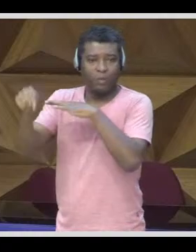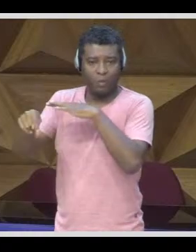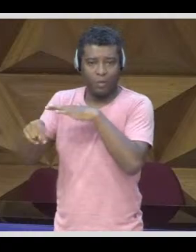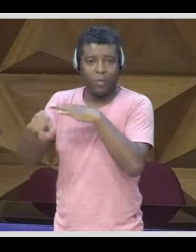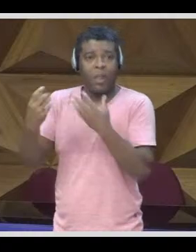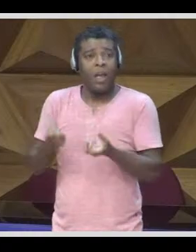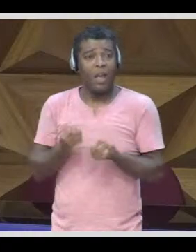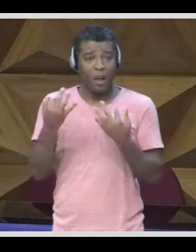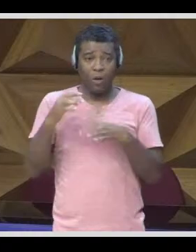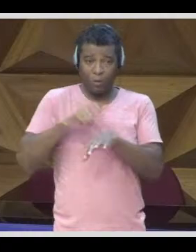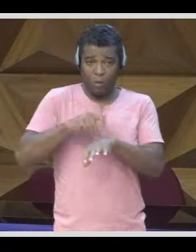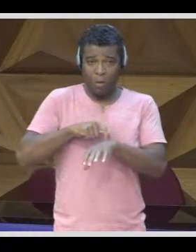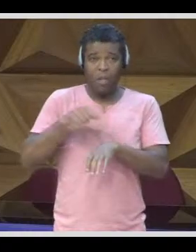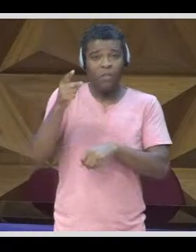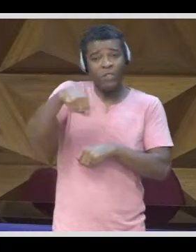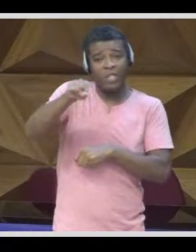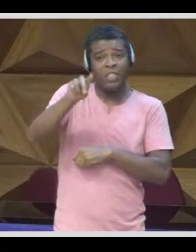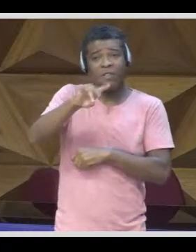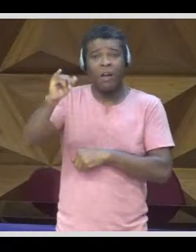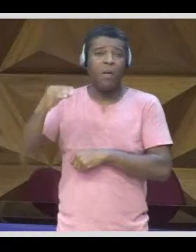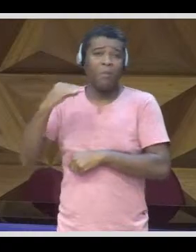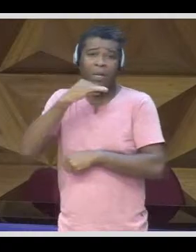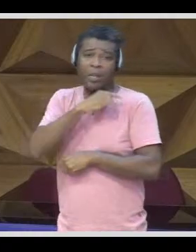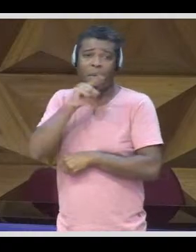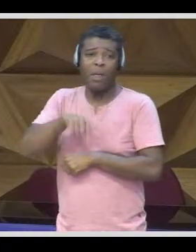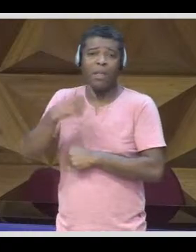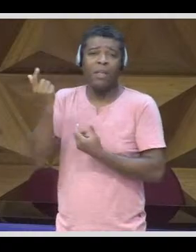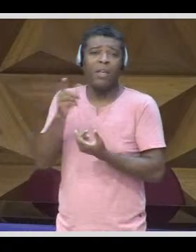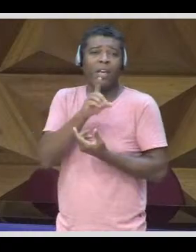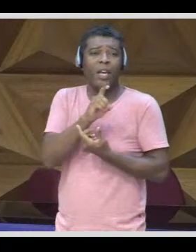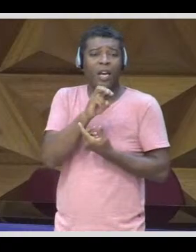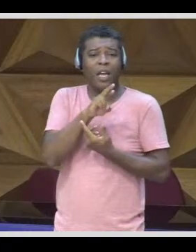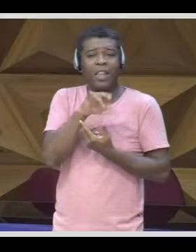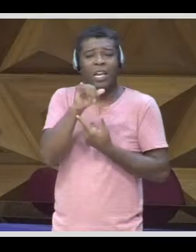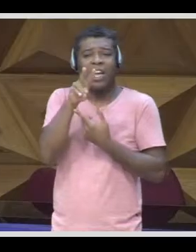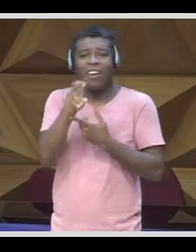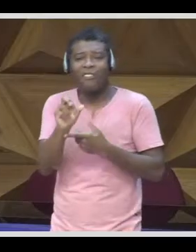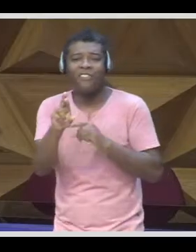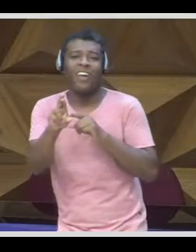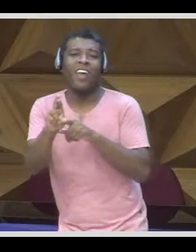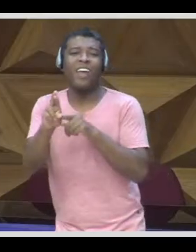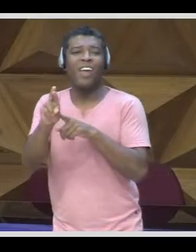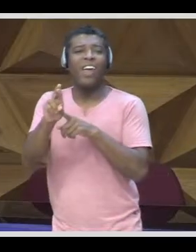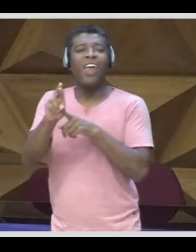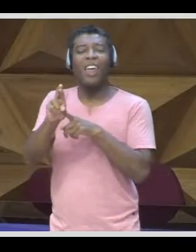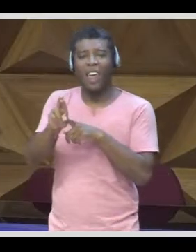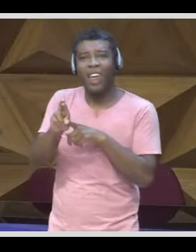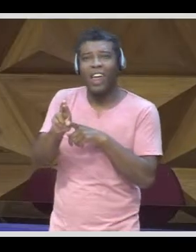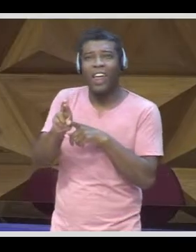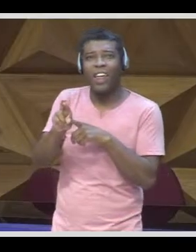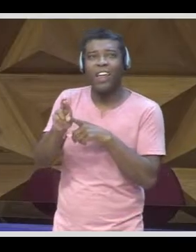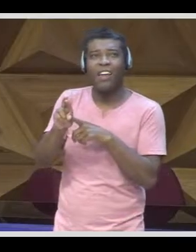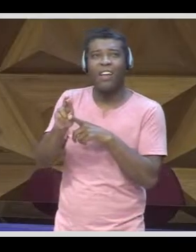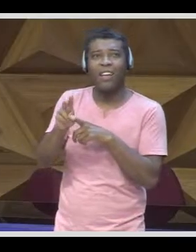bit darker, so I start talking about dangers, and I'll finish with some dangers in the particular context of children.